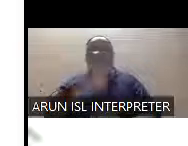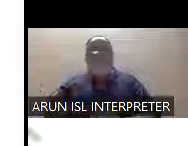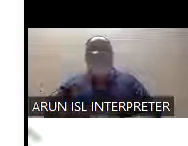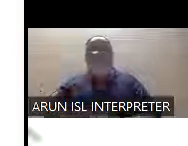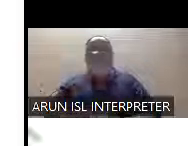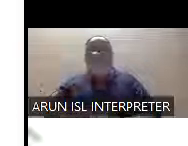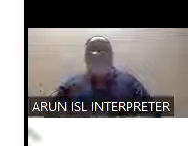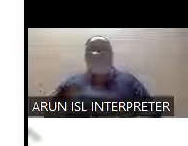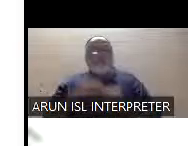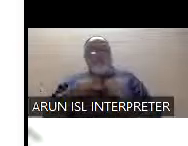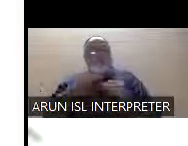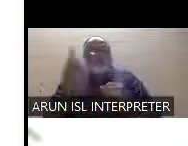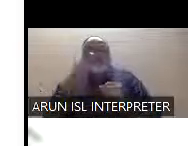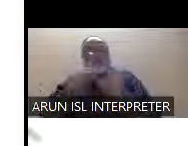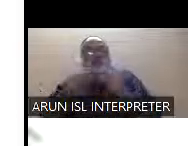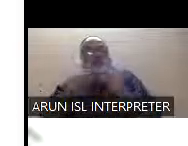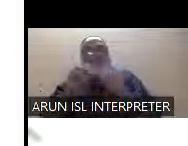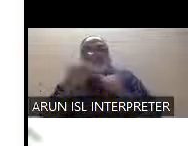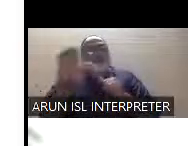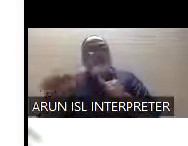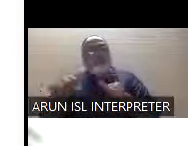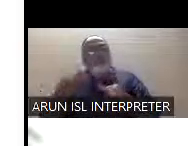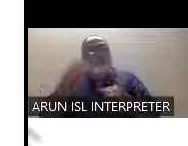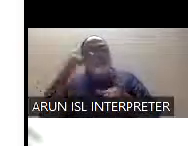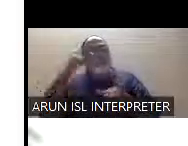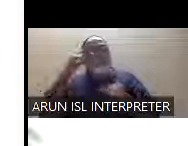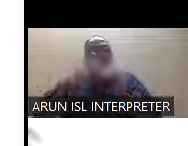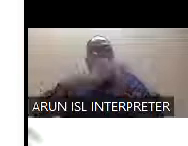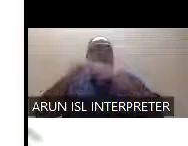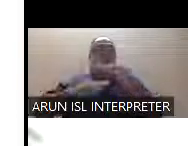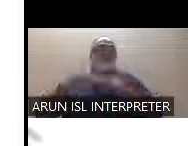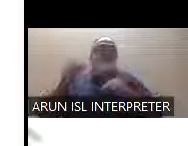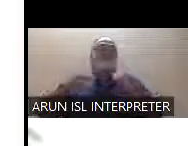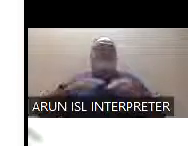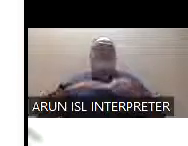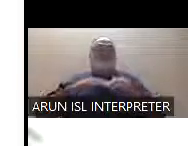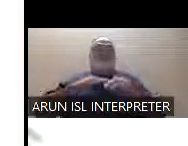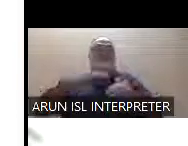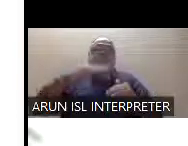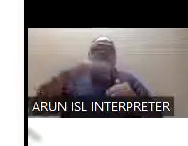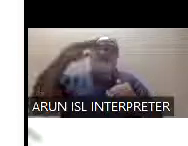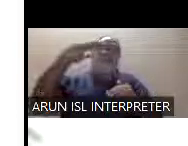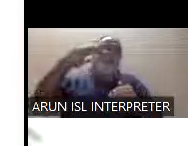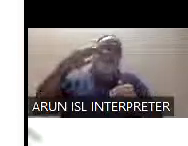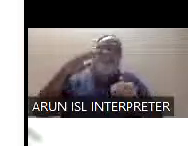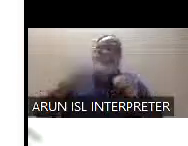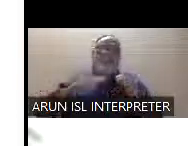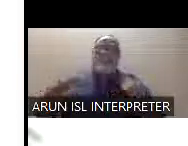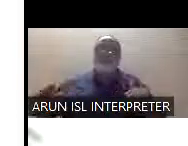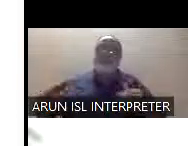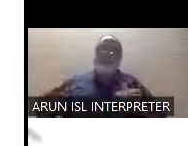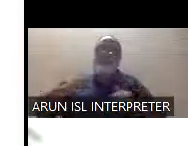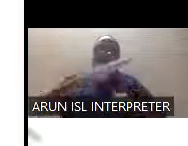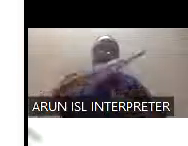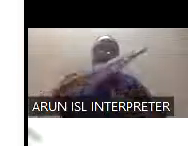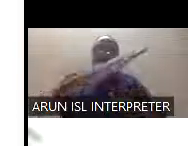okay, we need accessibility in the building. The most common example that we will give is, yes, the building needs a ramp. And if we